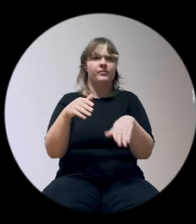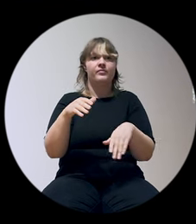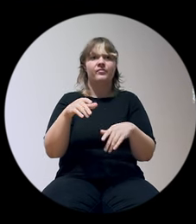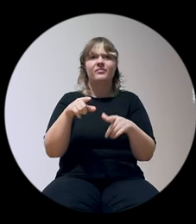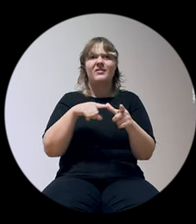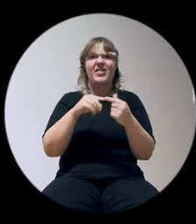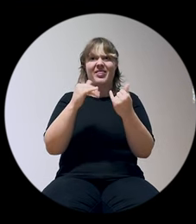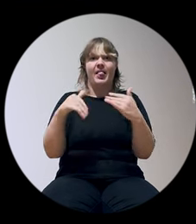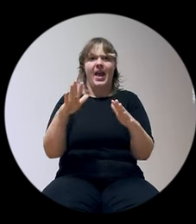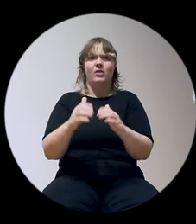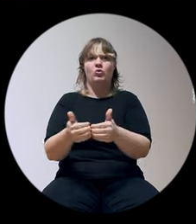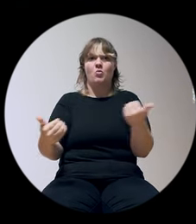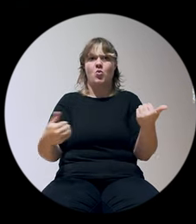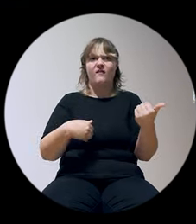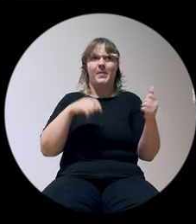icon